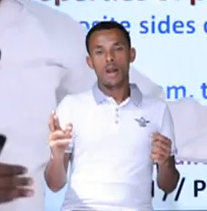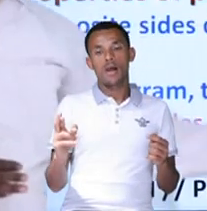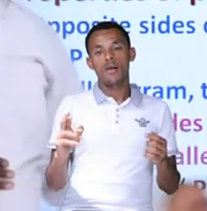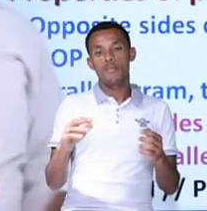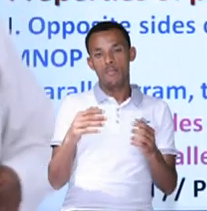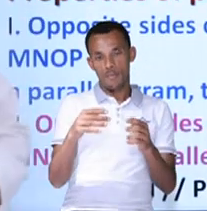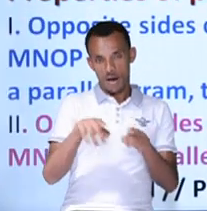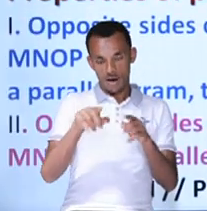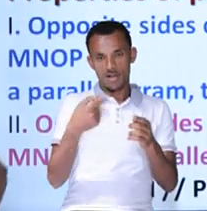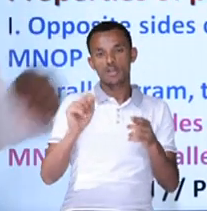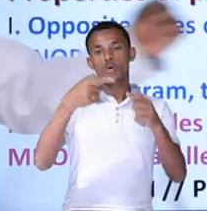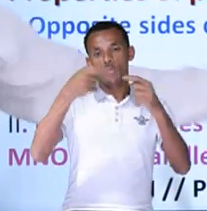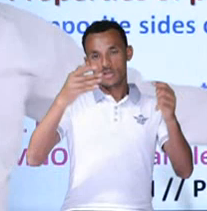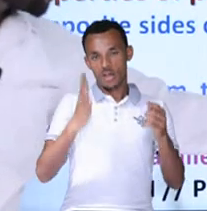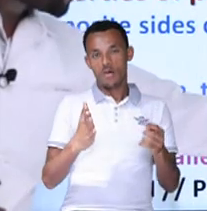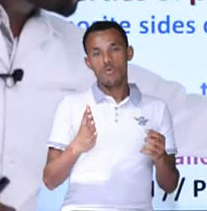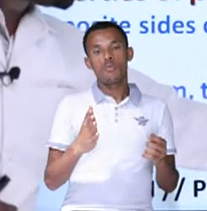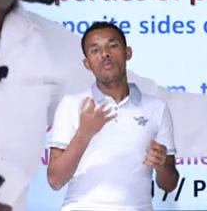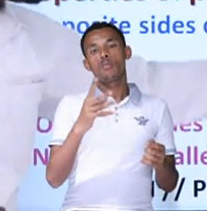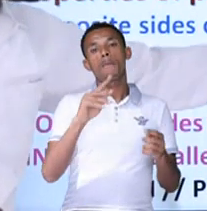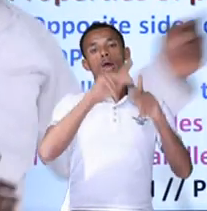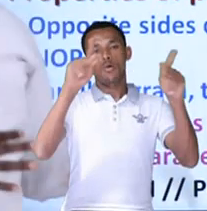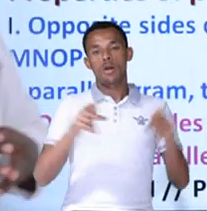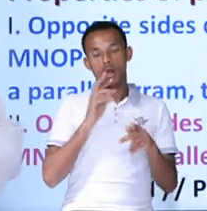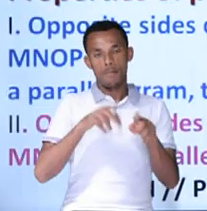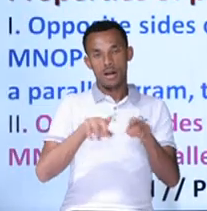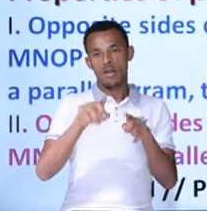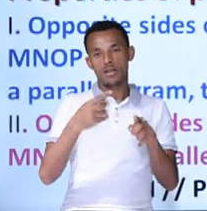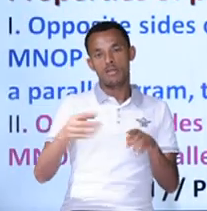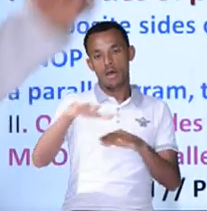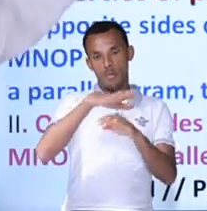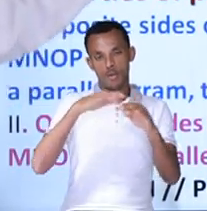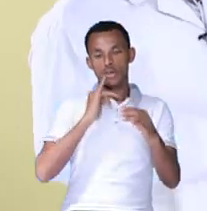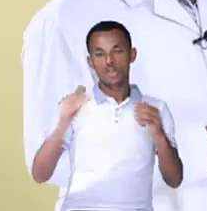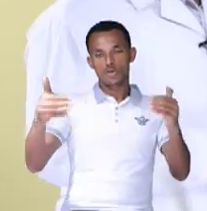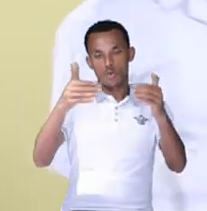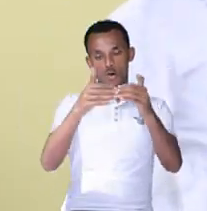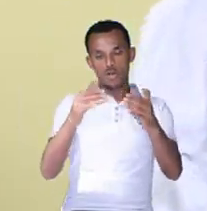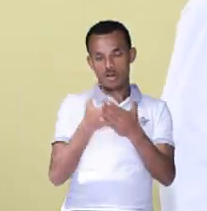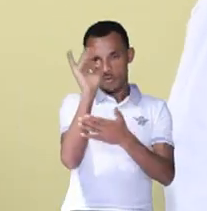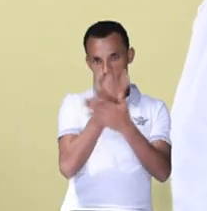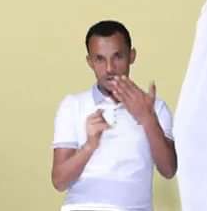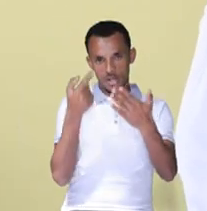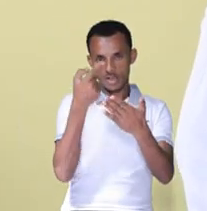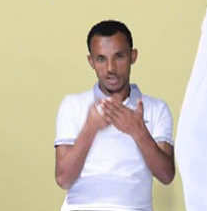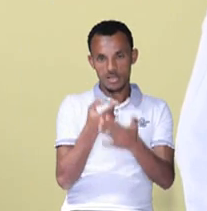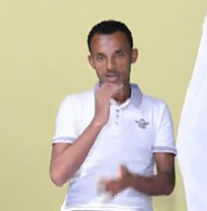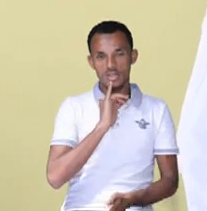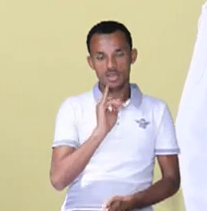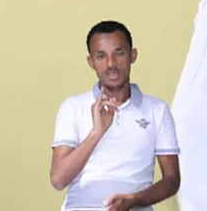side parallelogram are parallel. The above one is congruent. In the figure one, this one